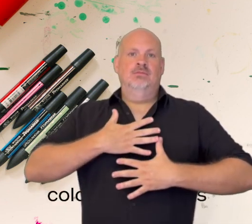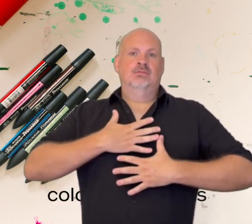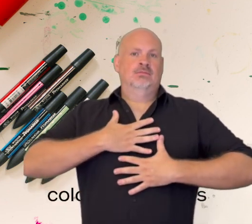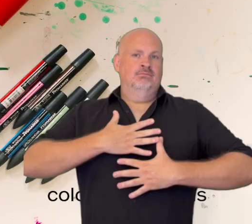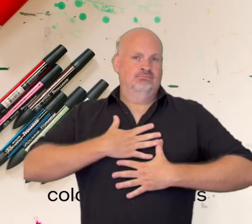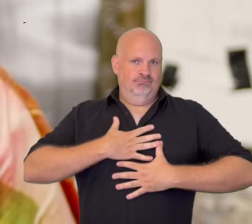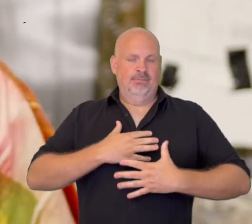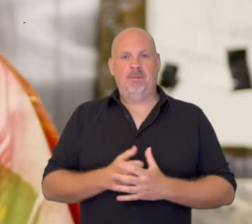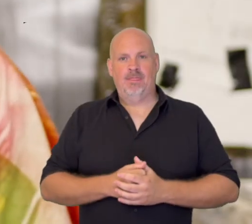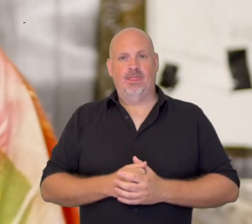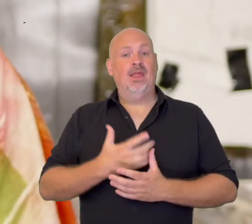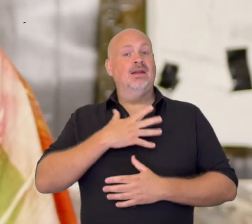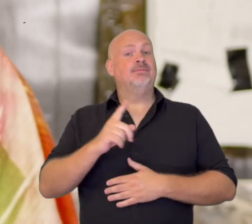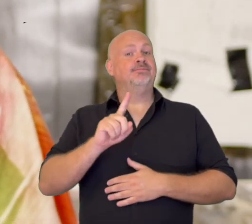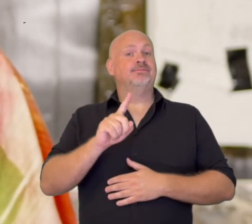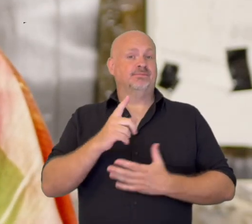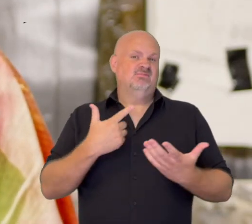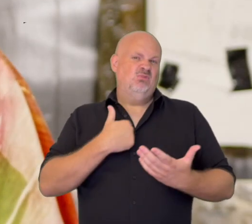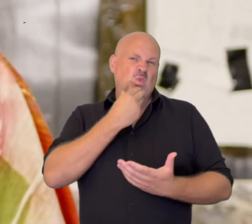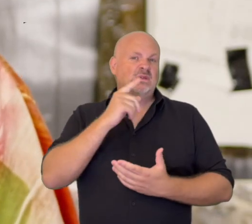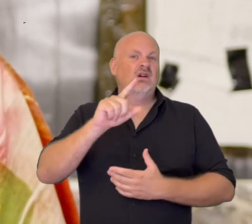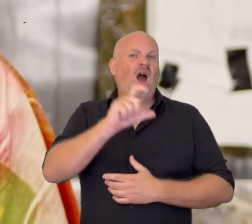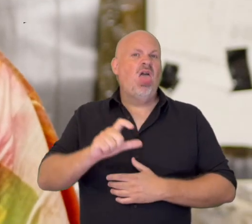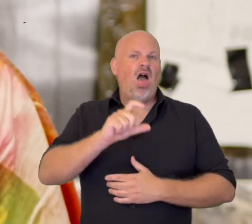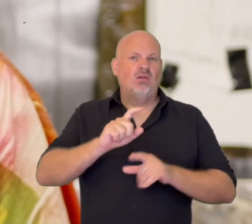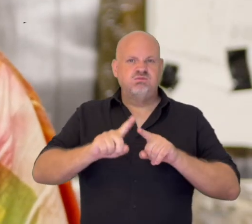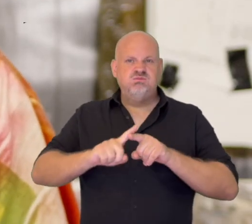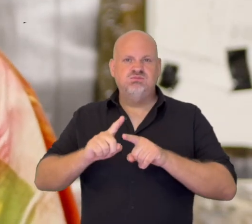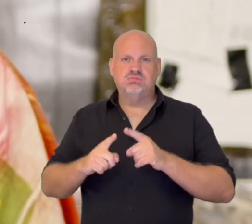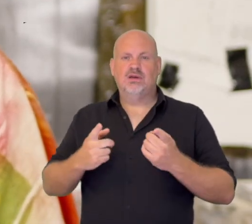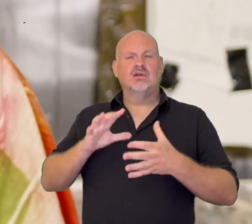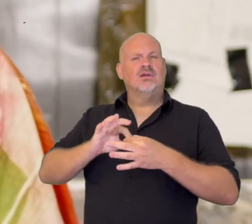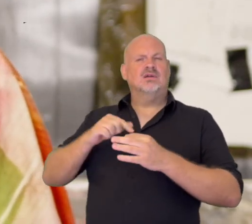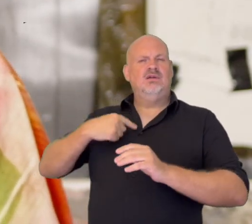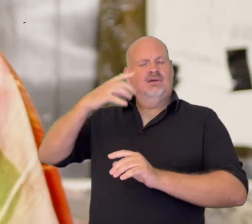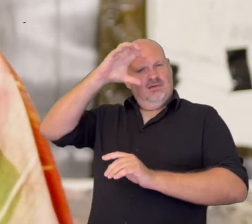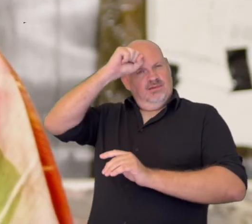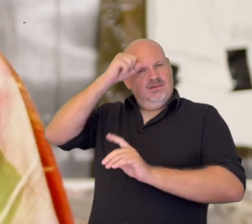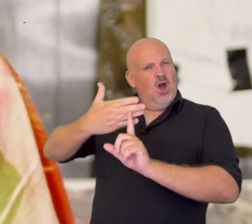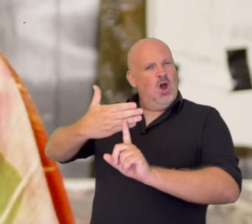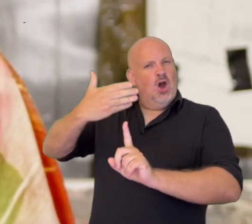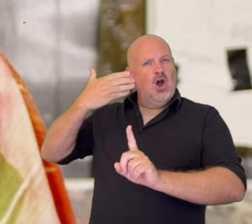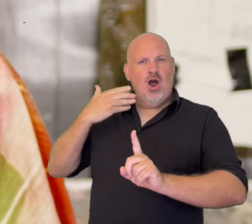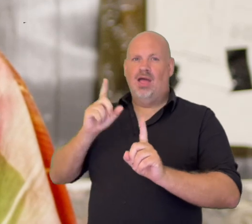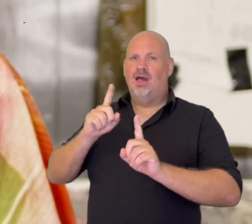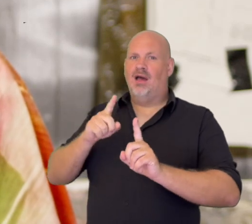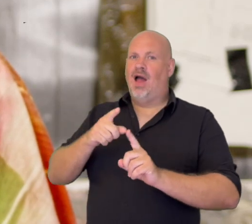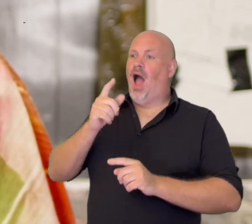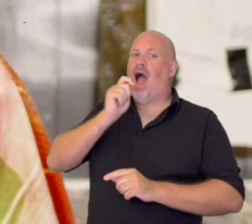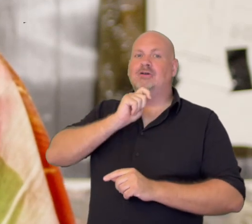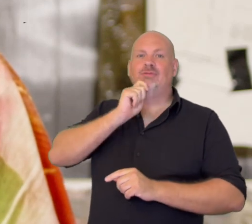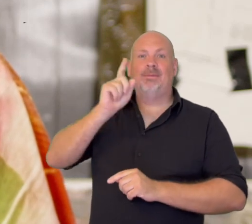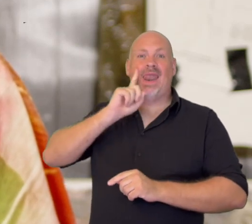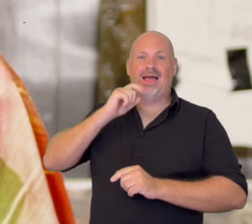going to use a colour scheme that I'm lifting from a really early memory of chasing an ice